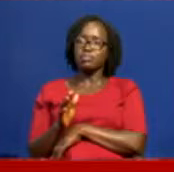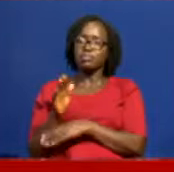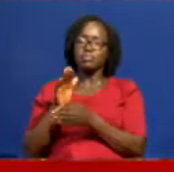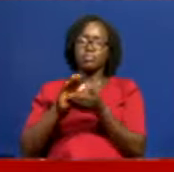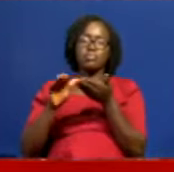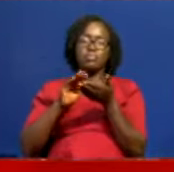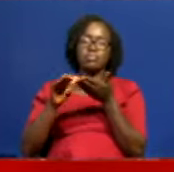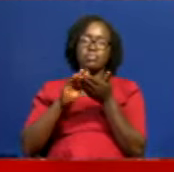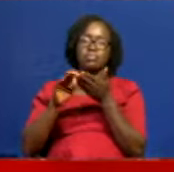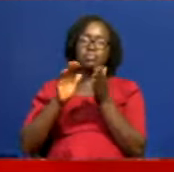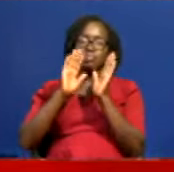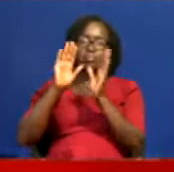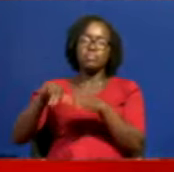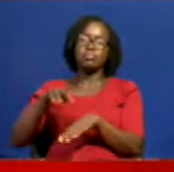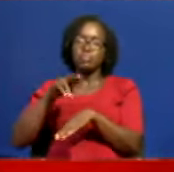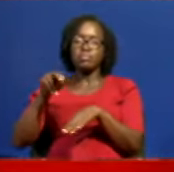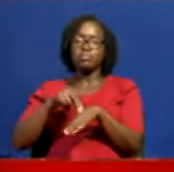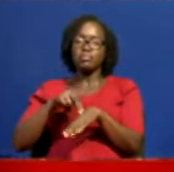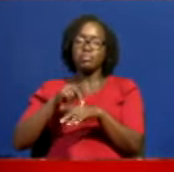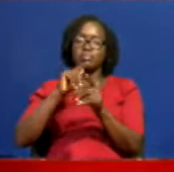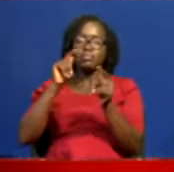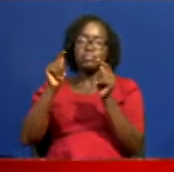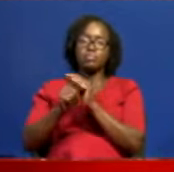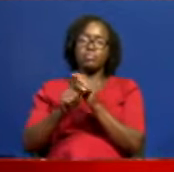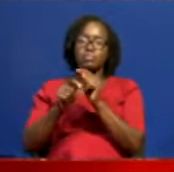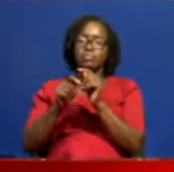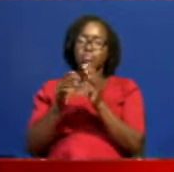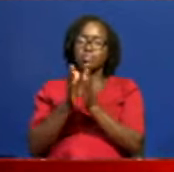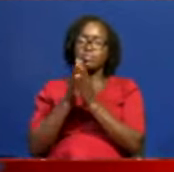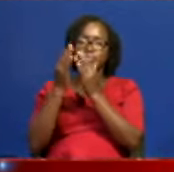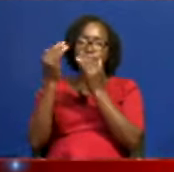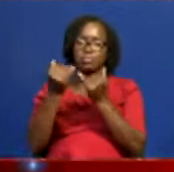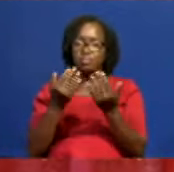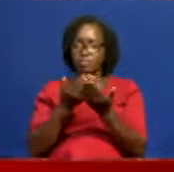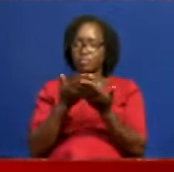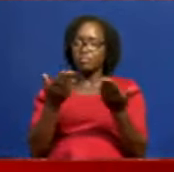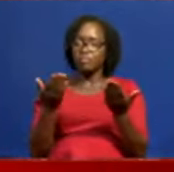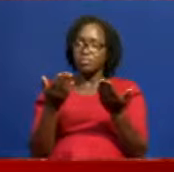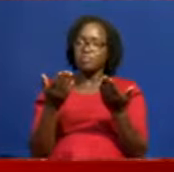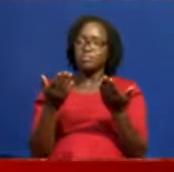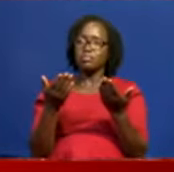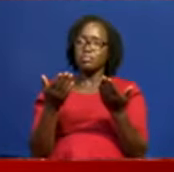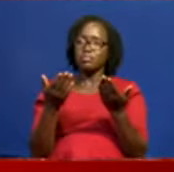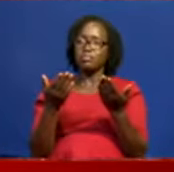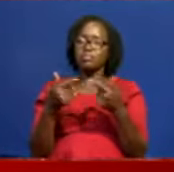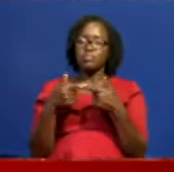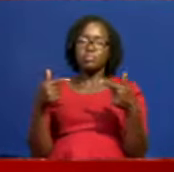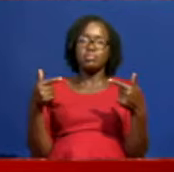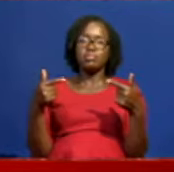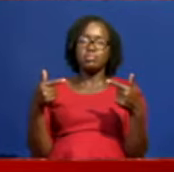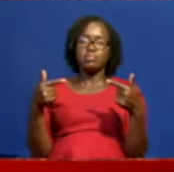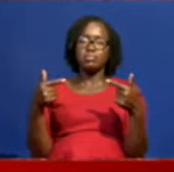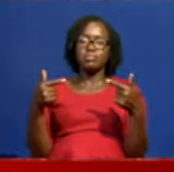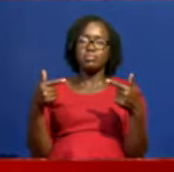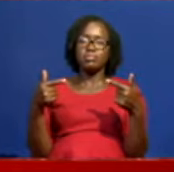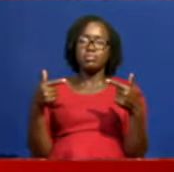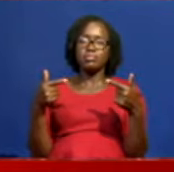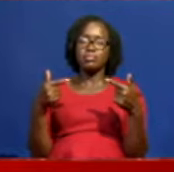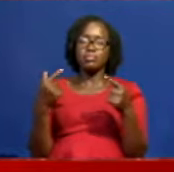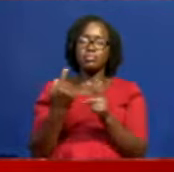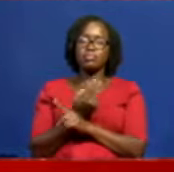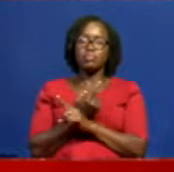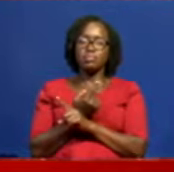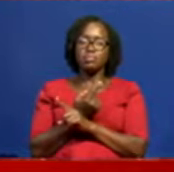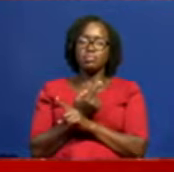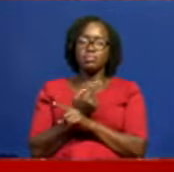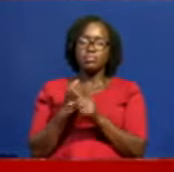excuses to abandon our nation's transformation, I invite the skeptics, opponents, and the indifferent